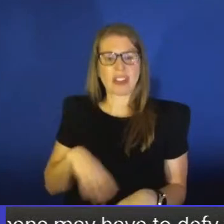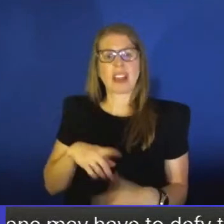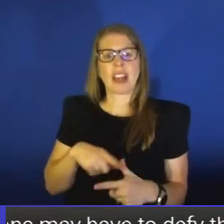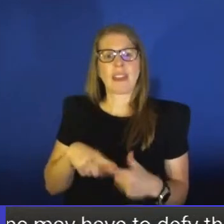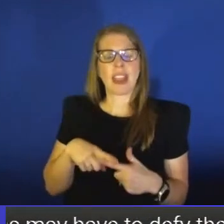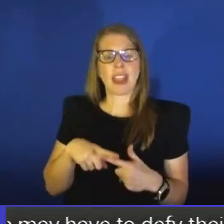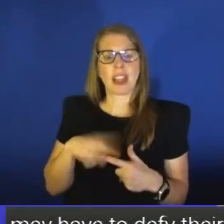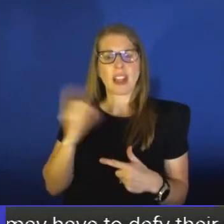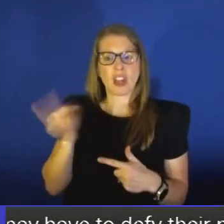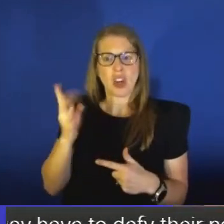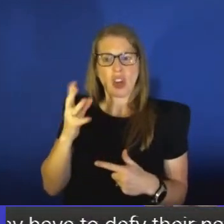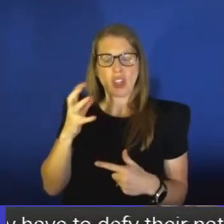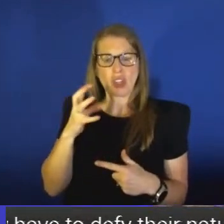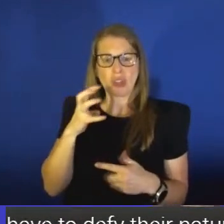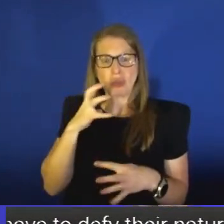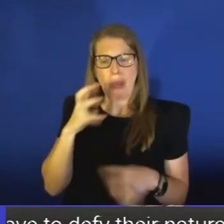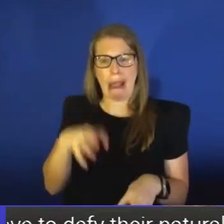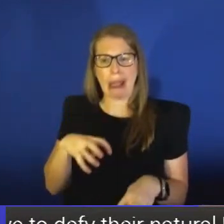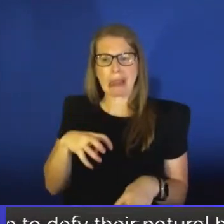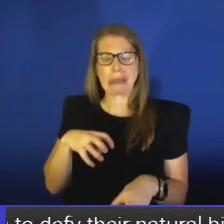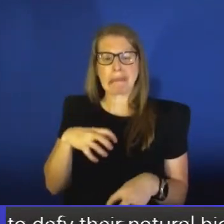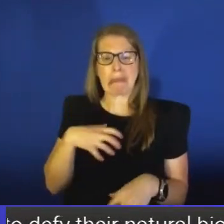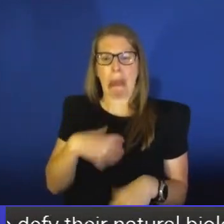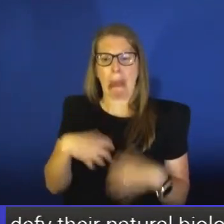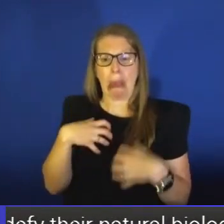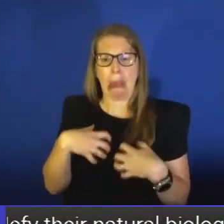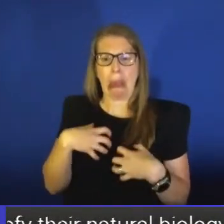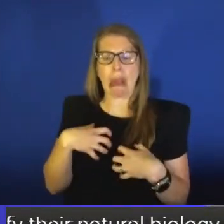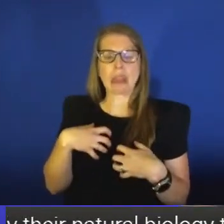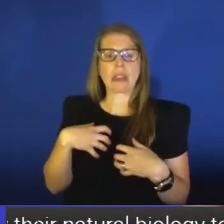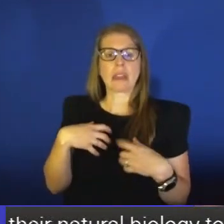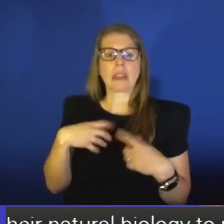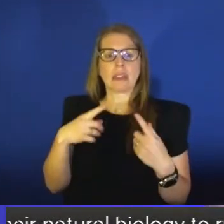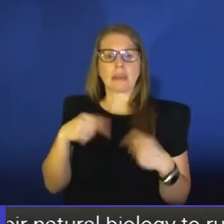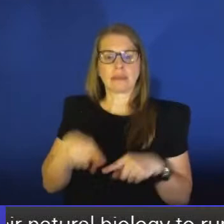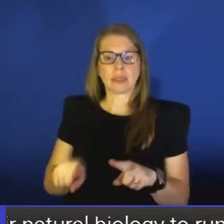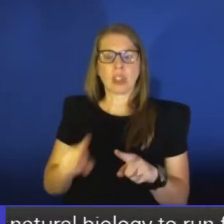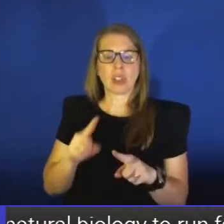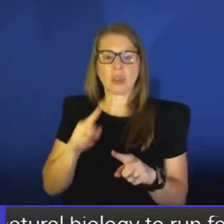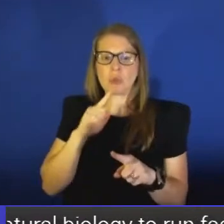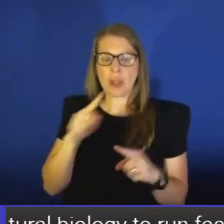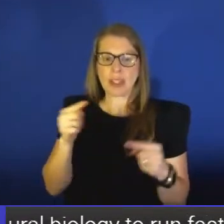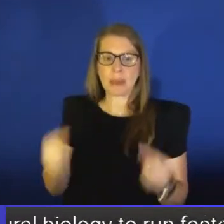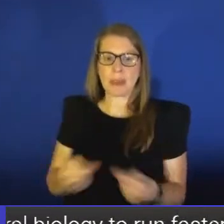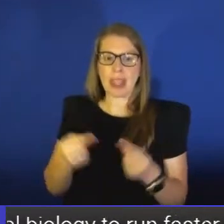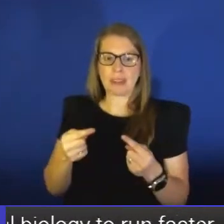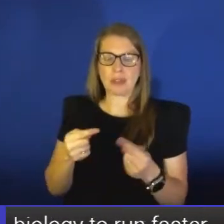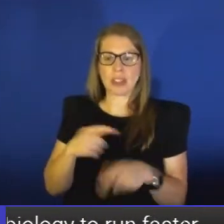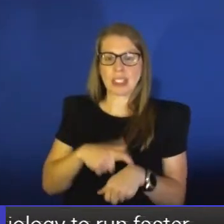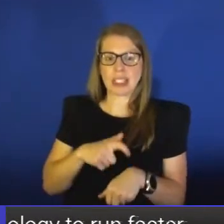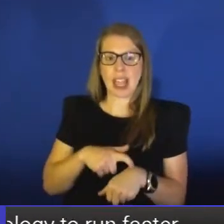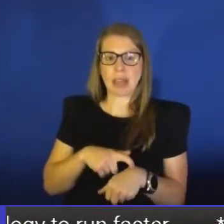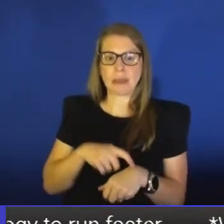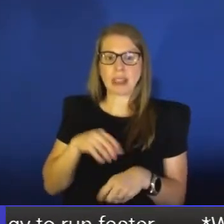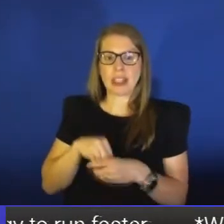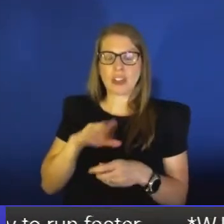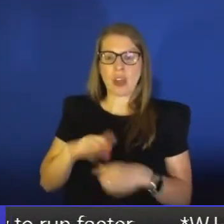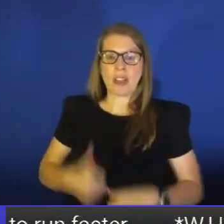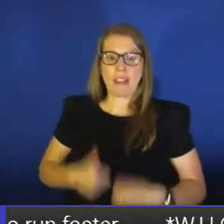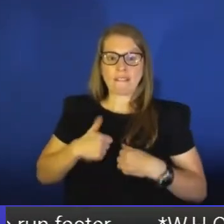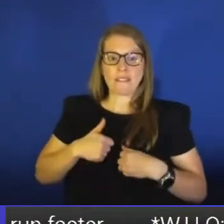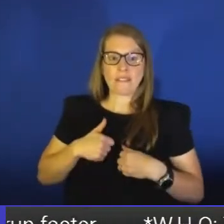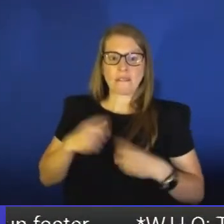horrific cries and moans and weird things that you do when you're going through this really painful time of your life physically and emotionally. And I